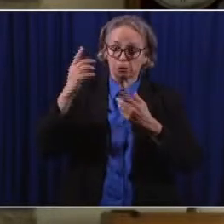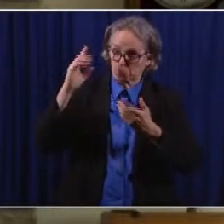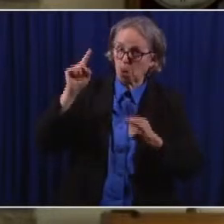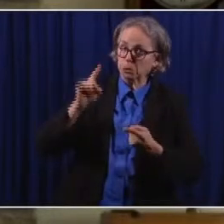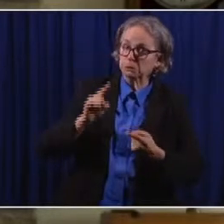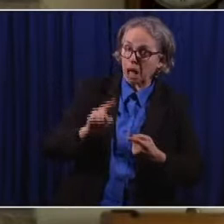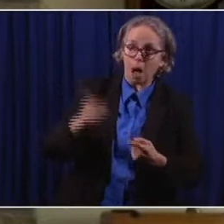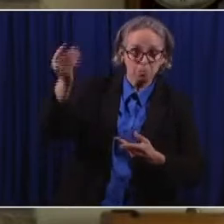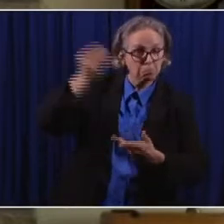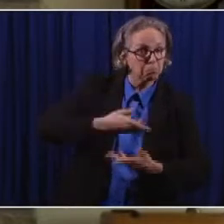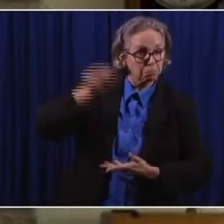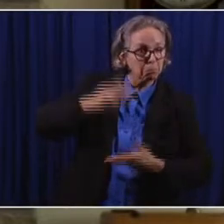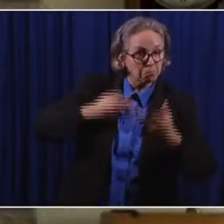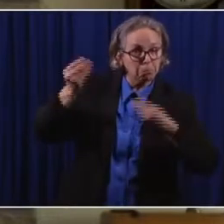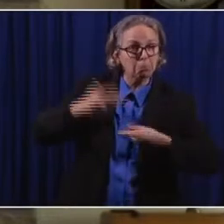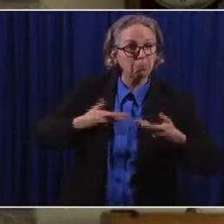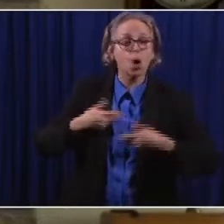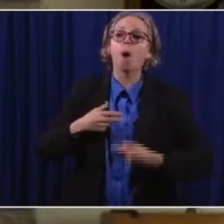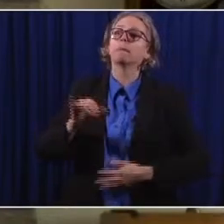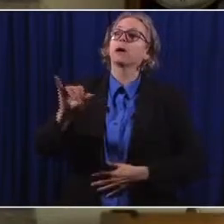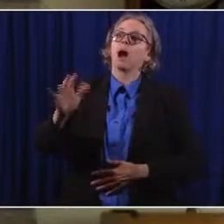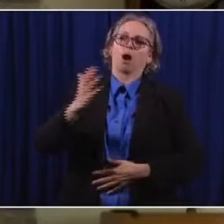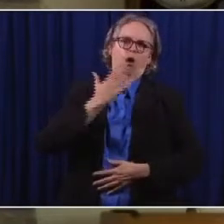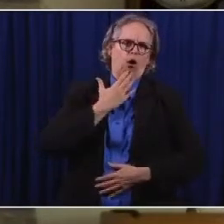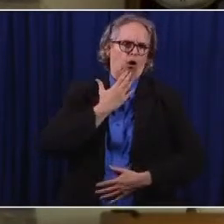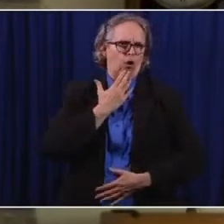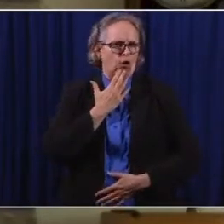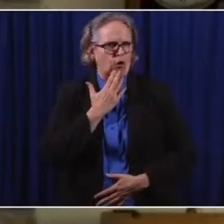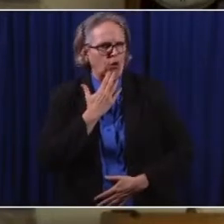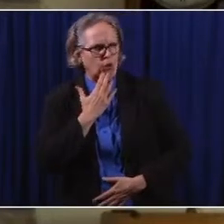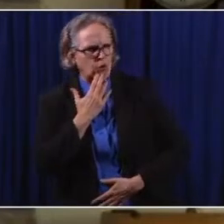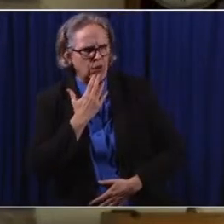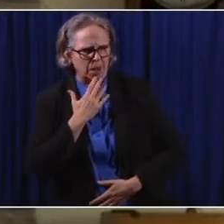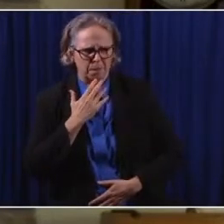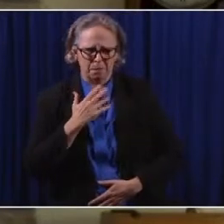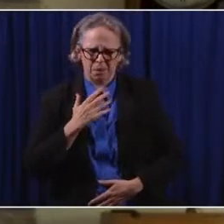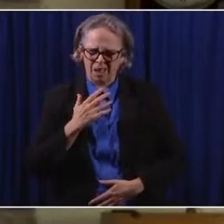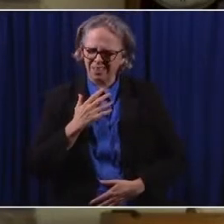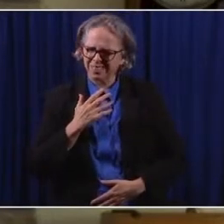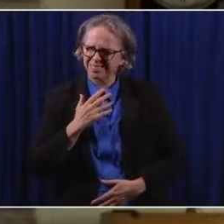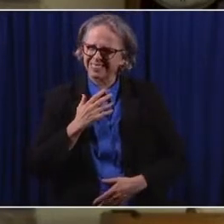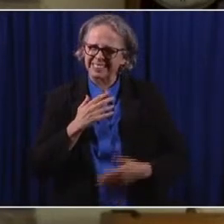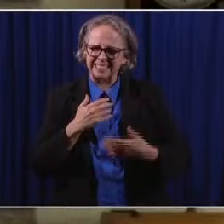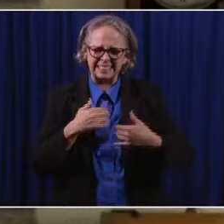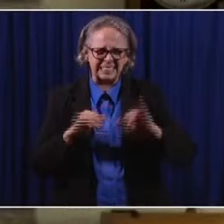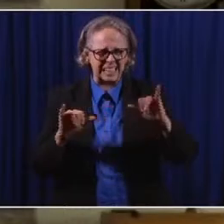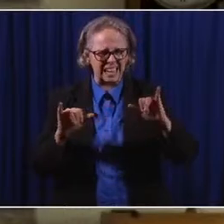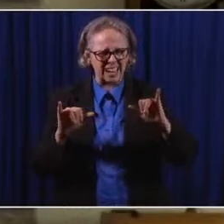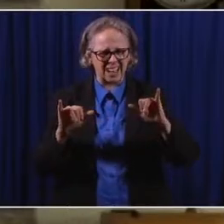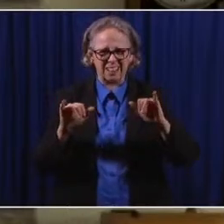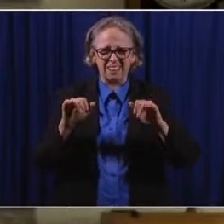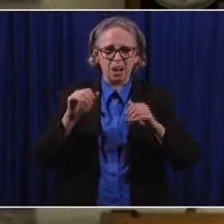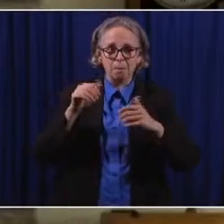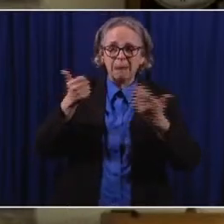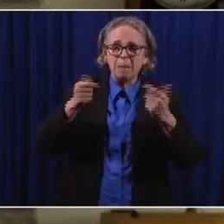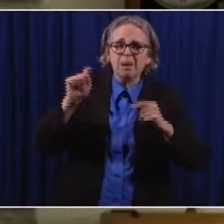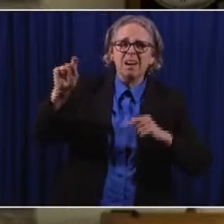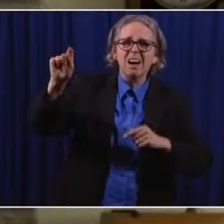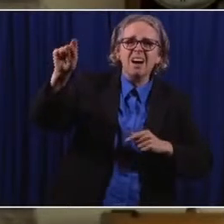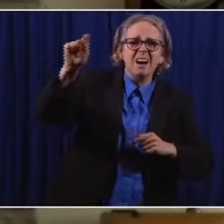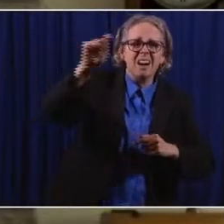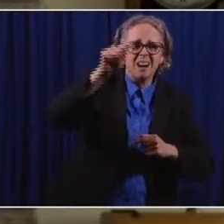these numbers. So we're happy about that. But what we're seeing at Miami is what we're seeing at other universities, off-campus activities,